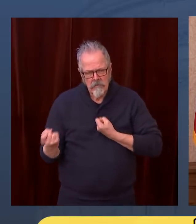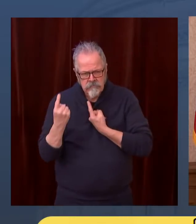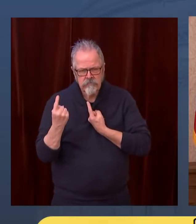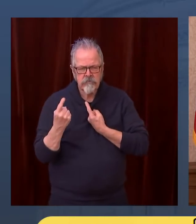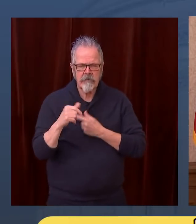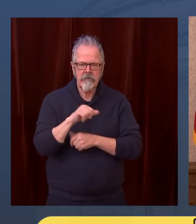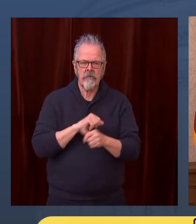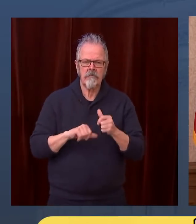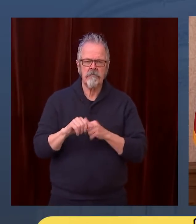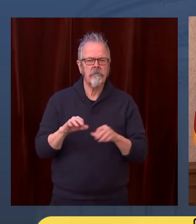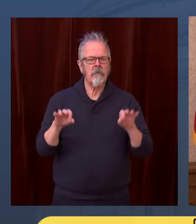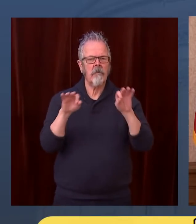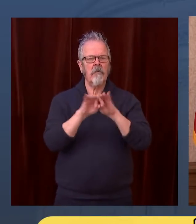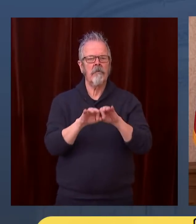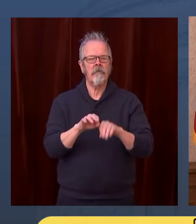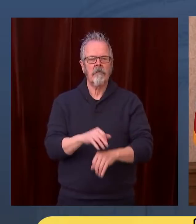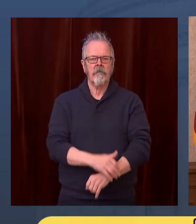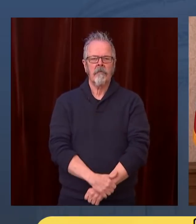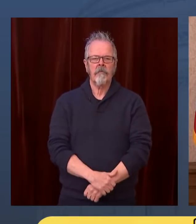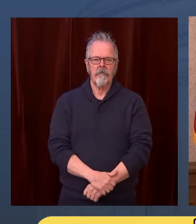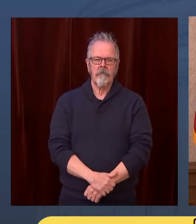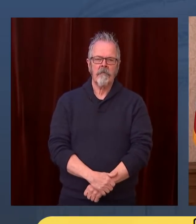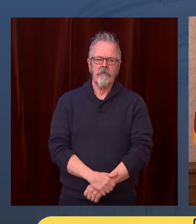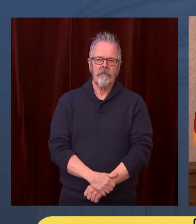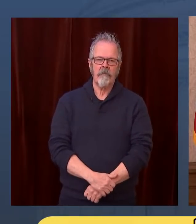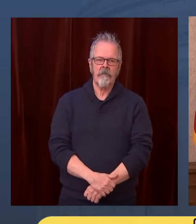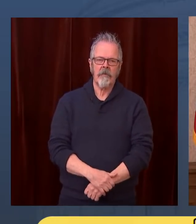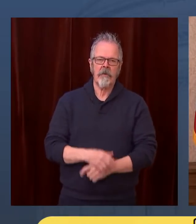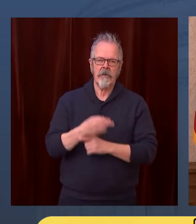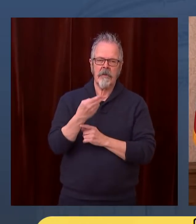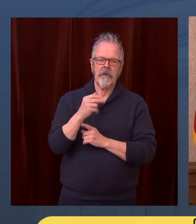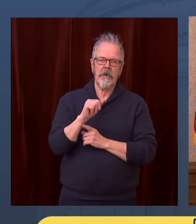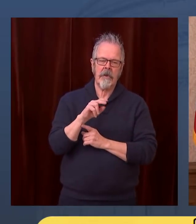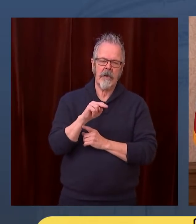Next question comes from Hannah with Cairo Radio. Go ahead, Hannah.